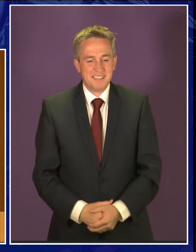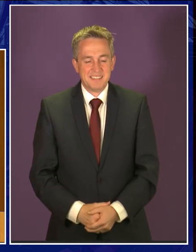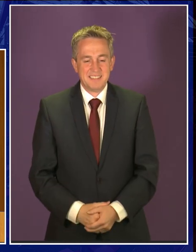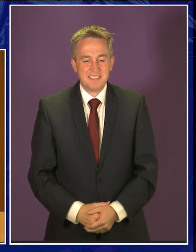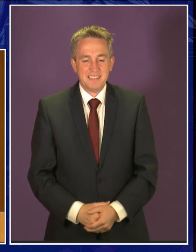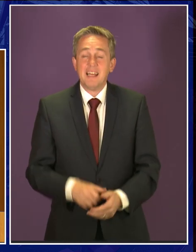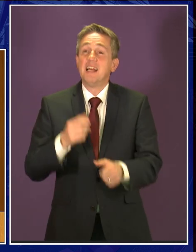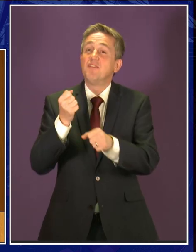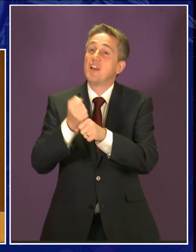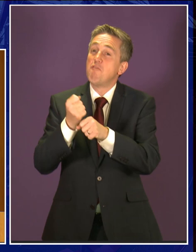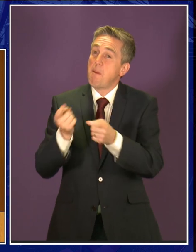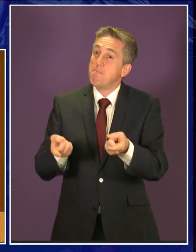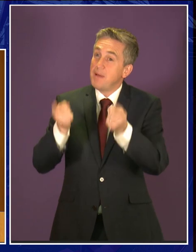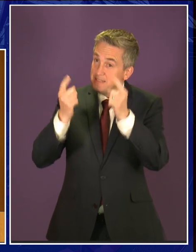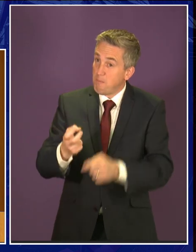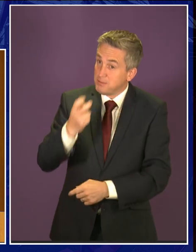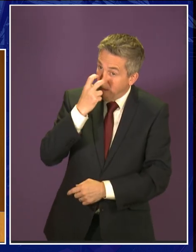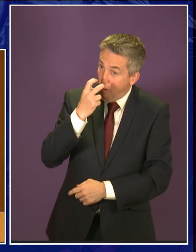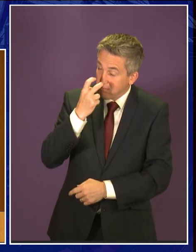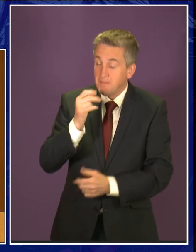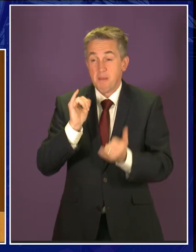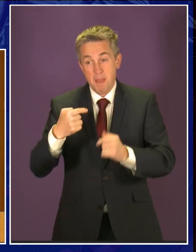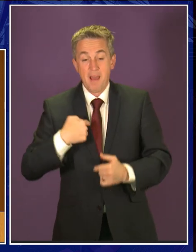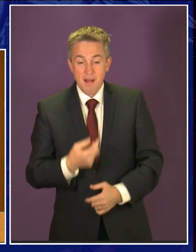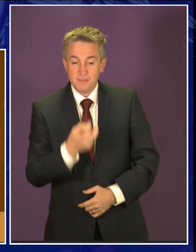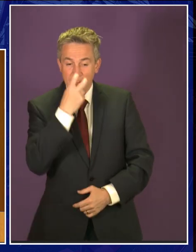If the minister wears one, then perhaps I will.